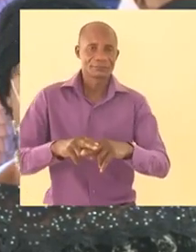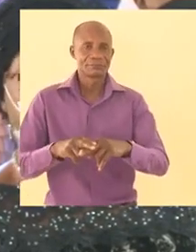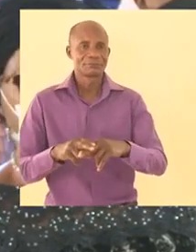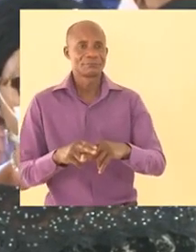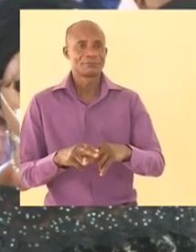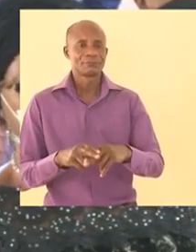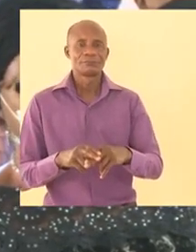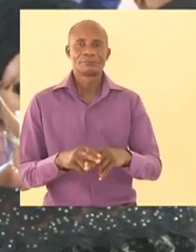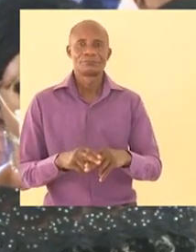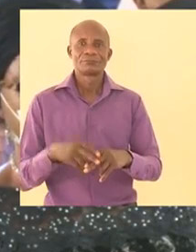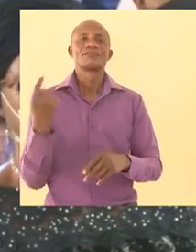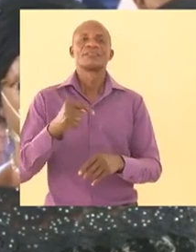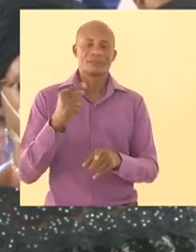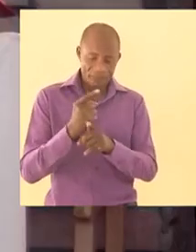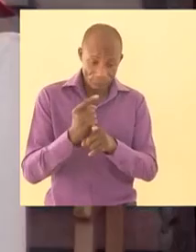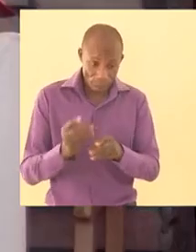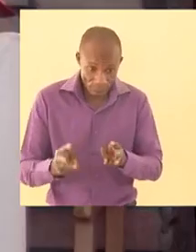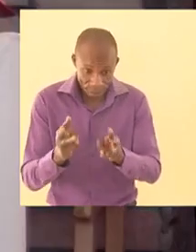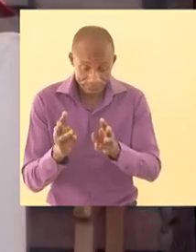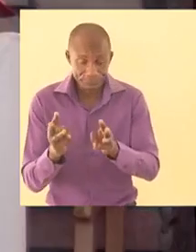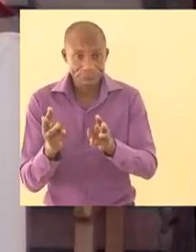So exactly the way